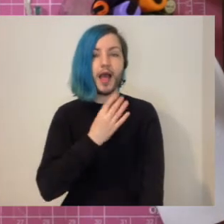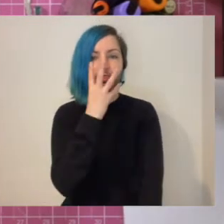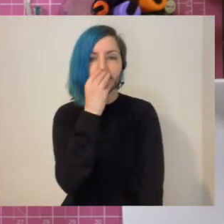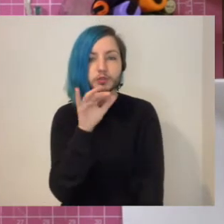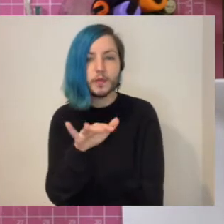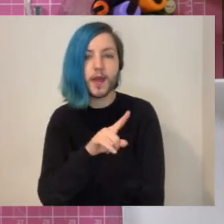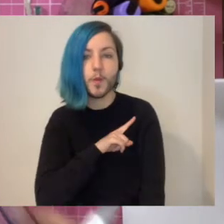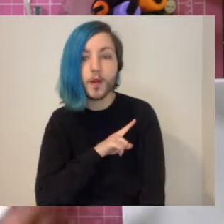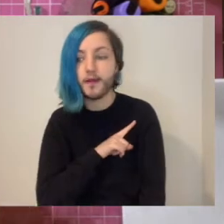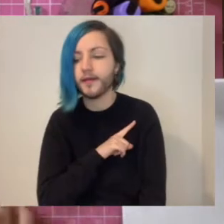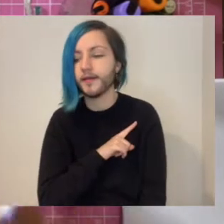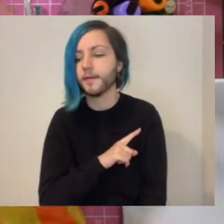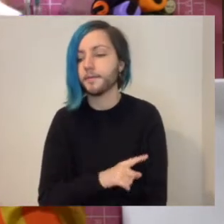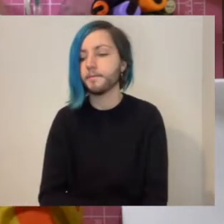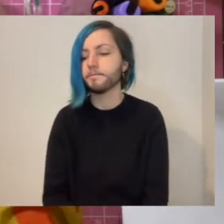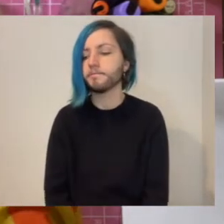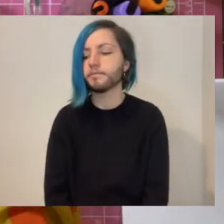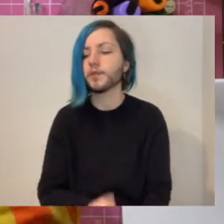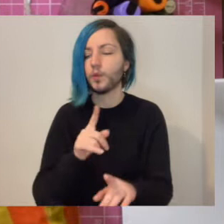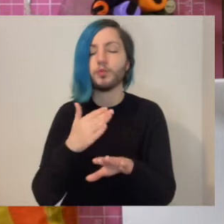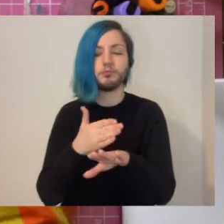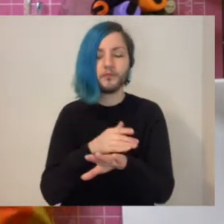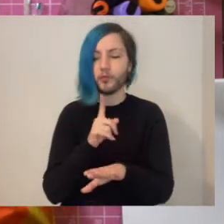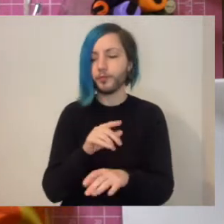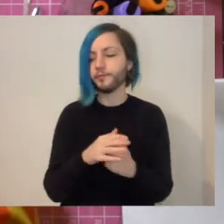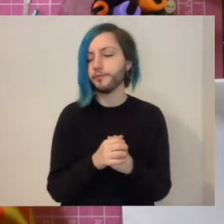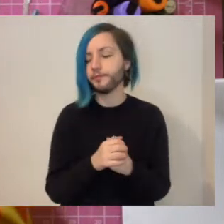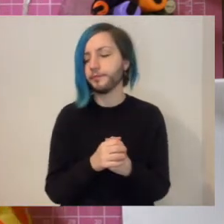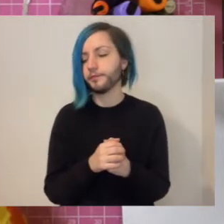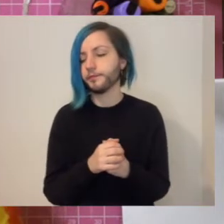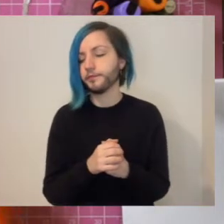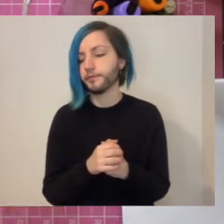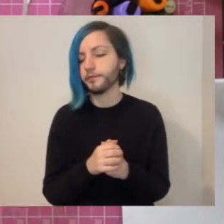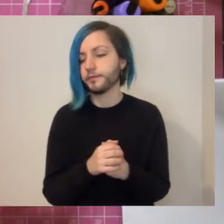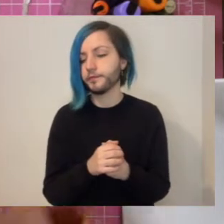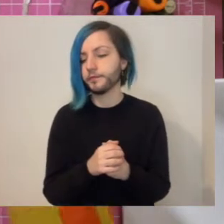paper is, so first of all I'm just going to